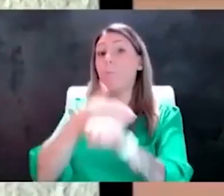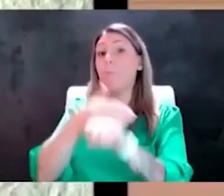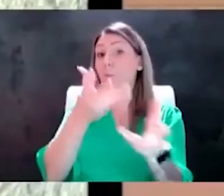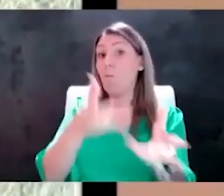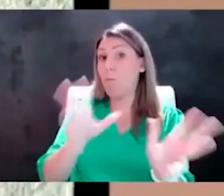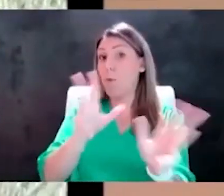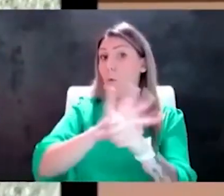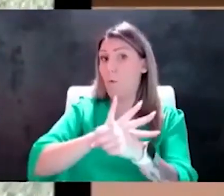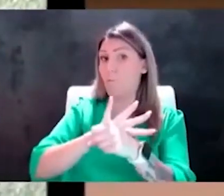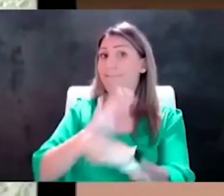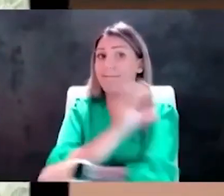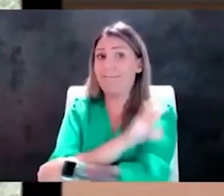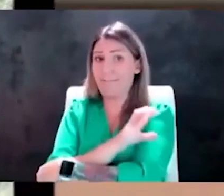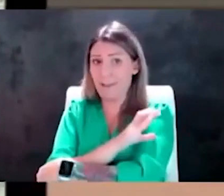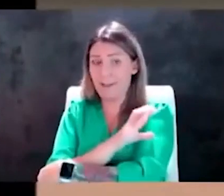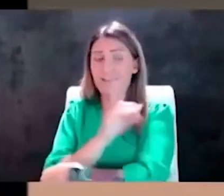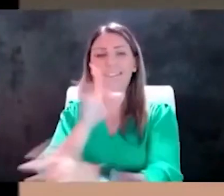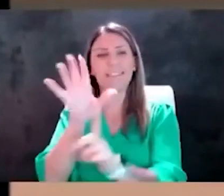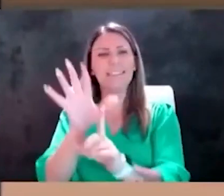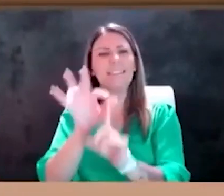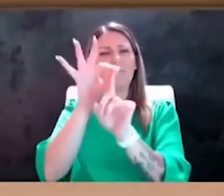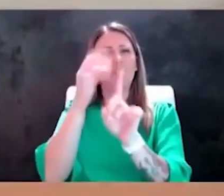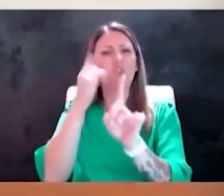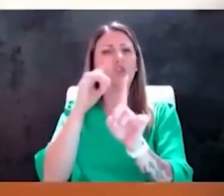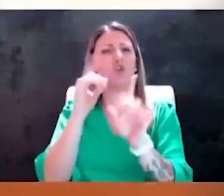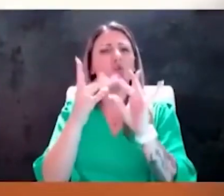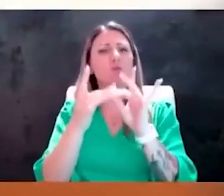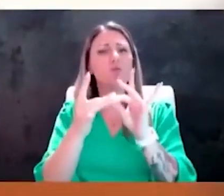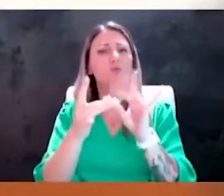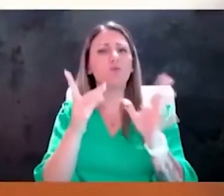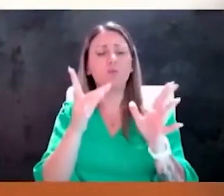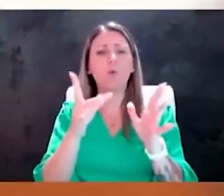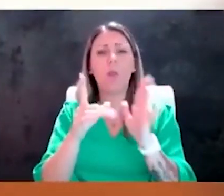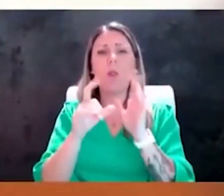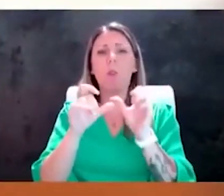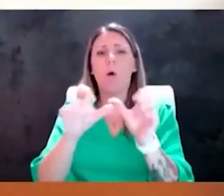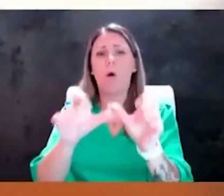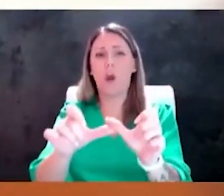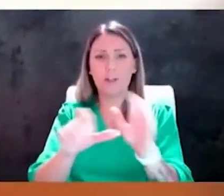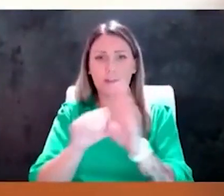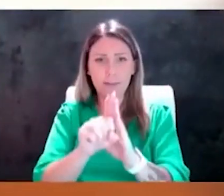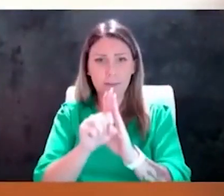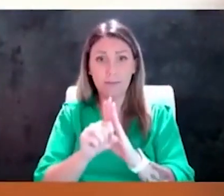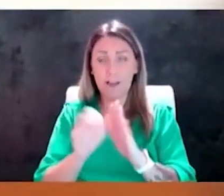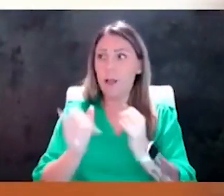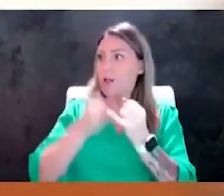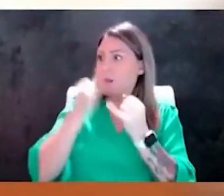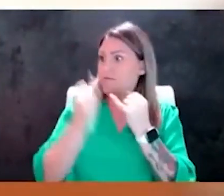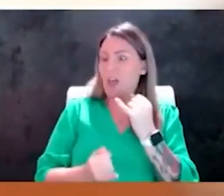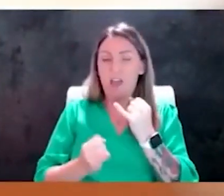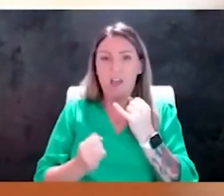a special clinic for long haulers, where she finally didn't feel like such a medical mystery.